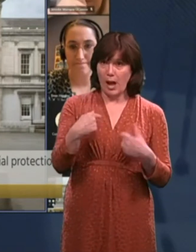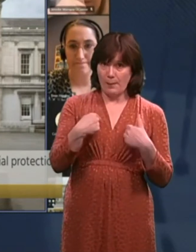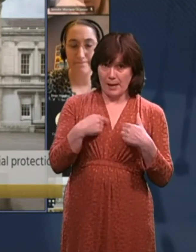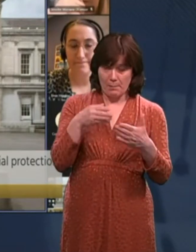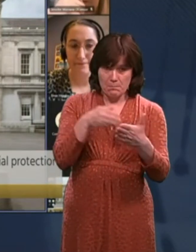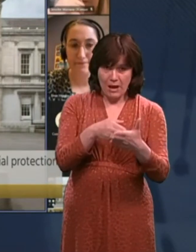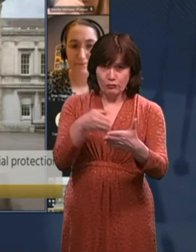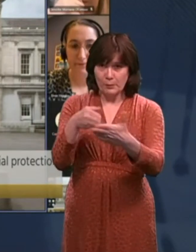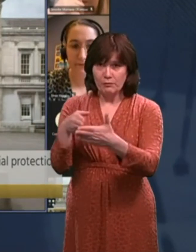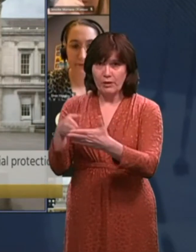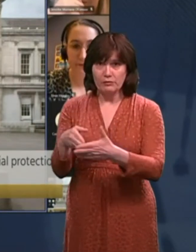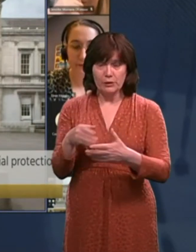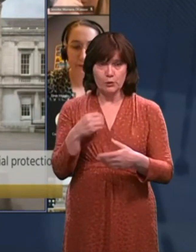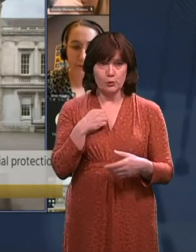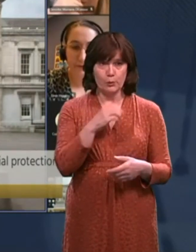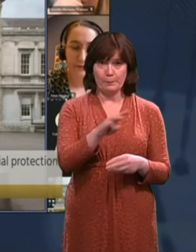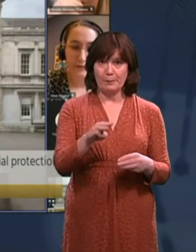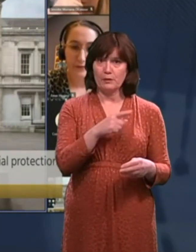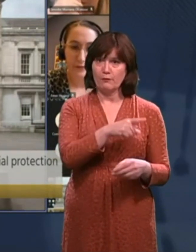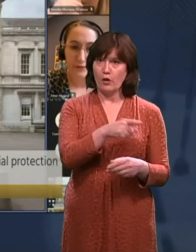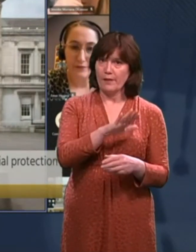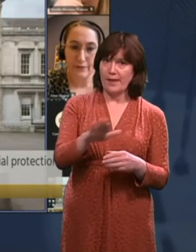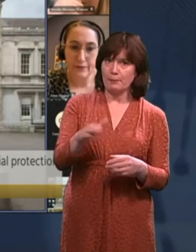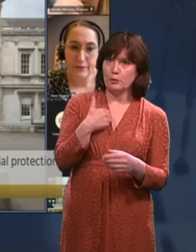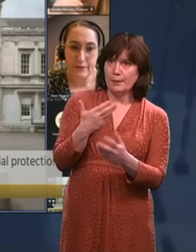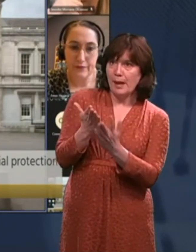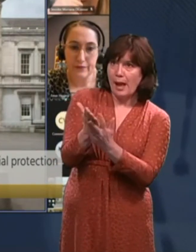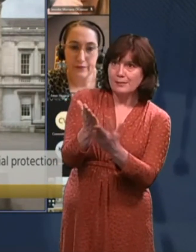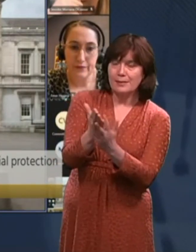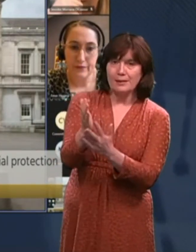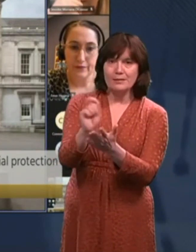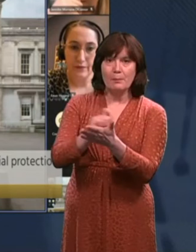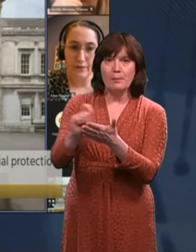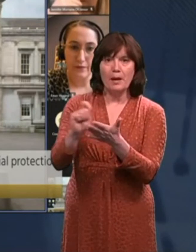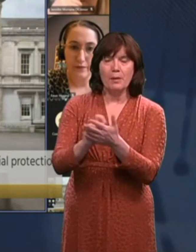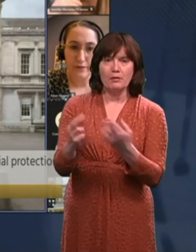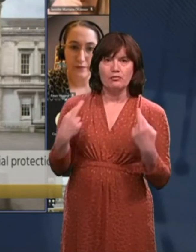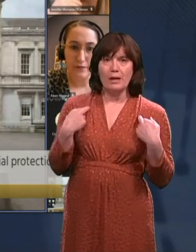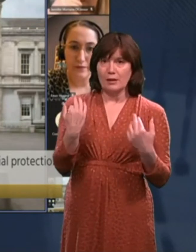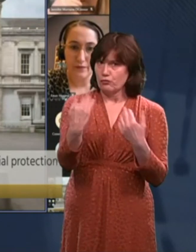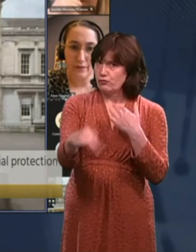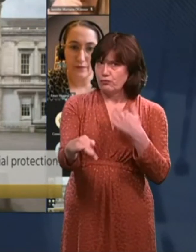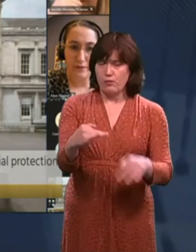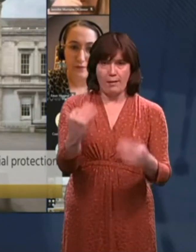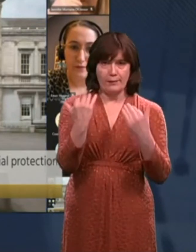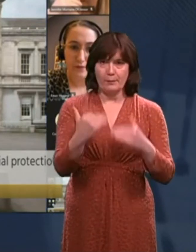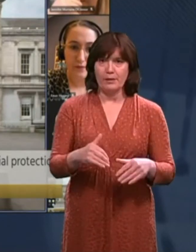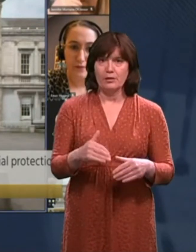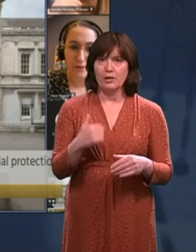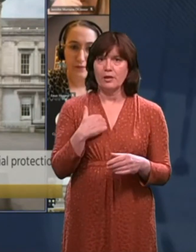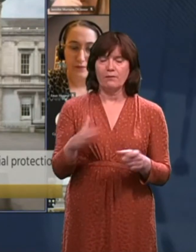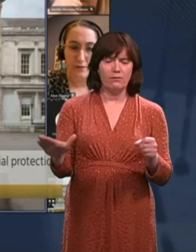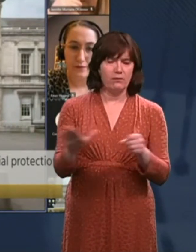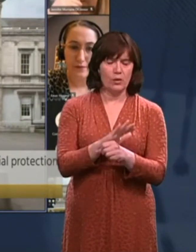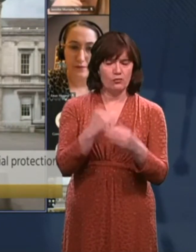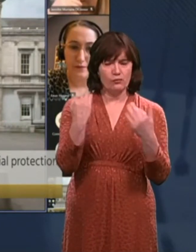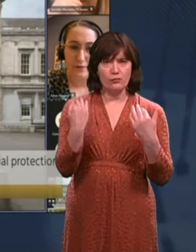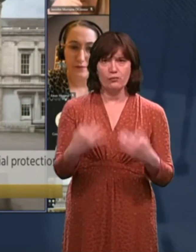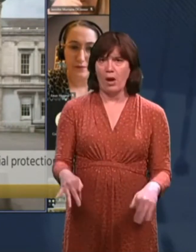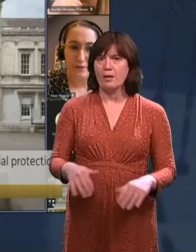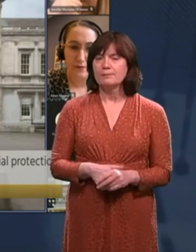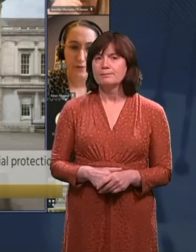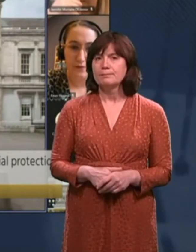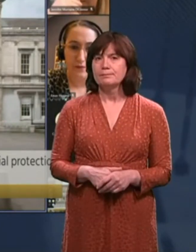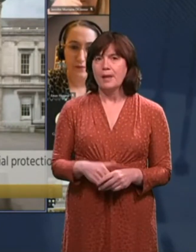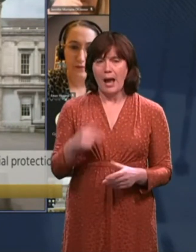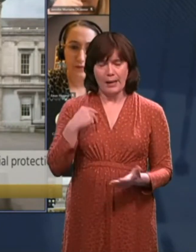in getting their payments or their entitlements or their supports is absolutely wrong. Absolutely wrong. And I can stand